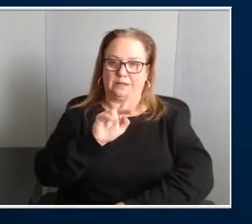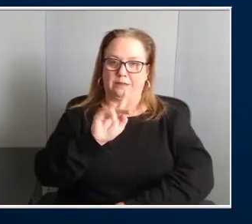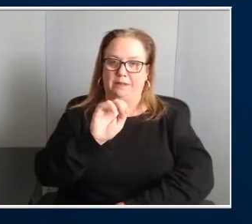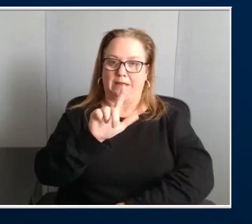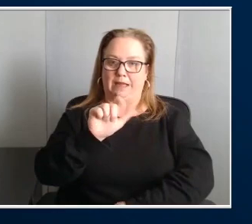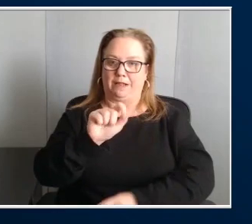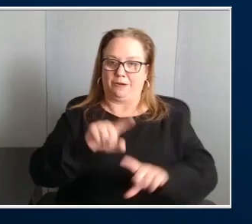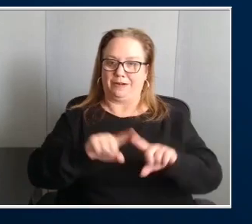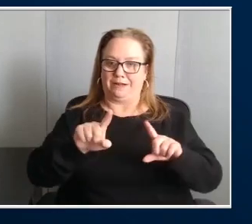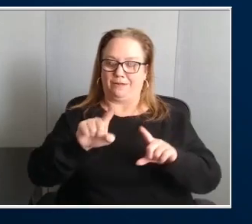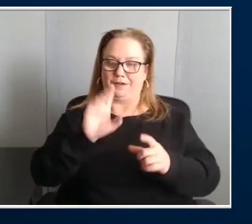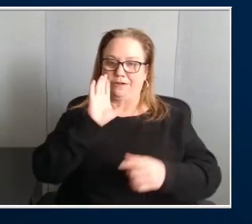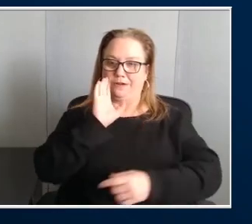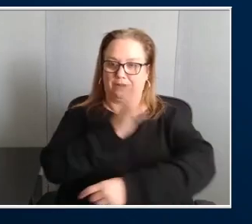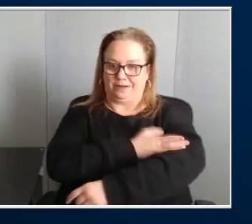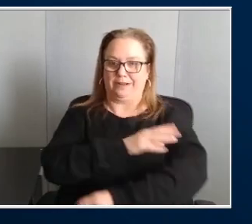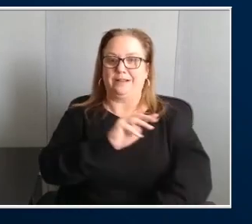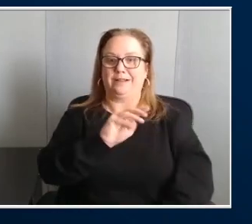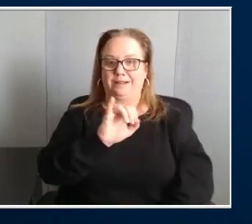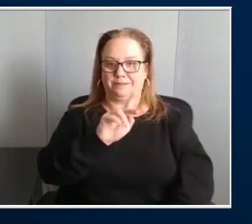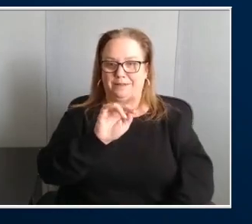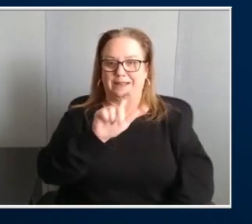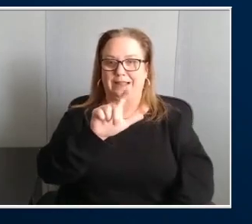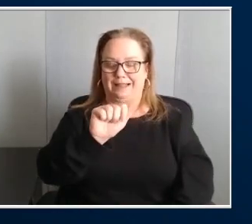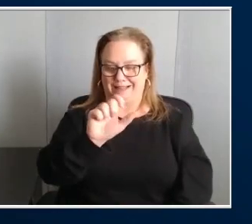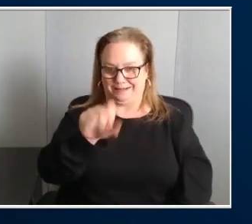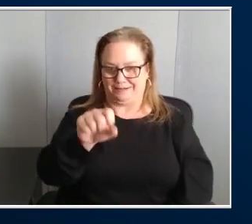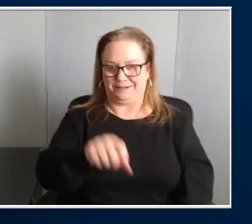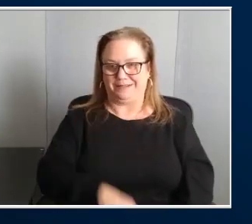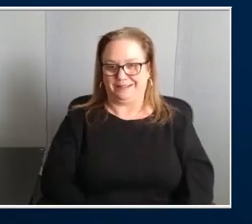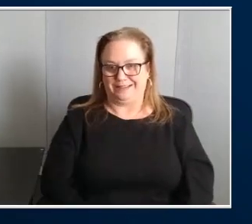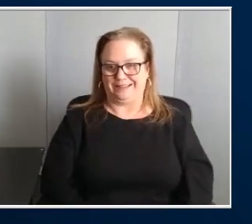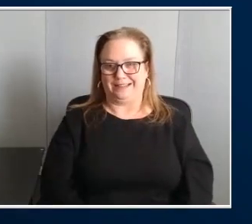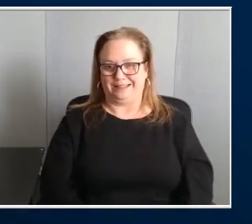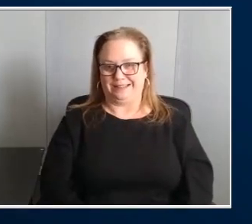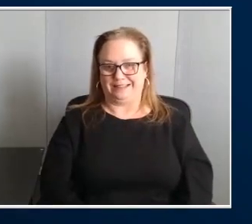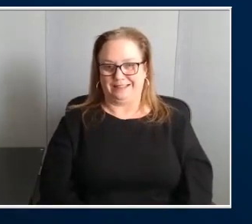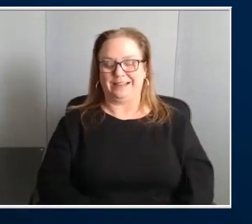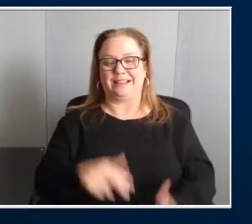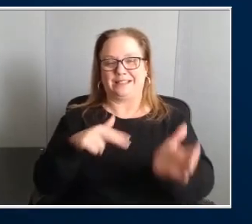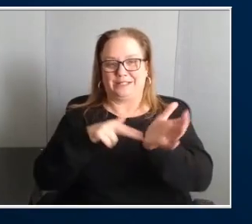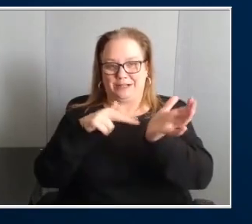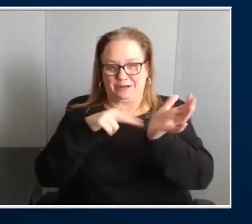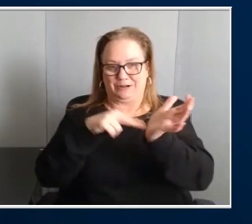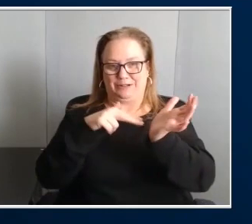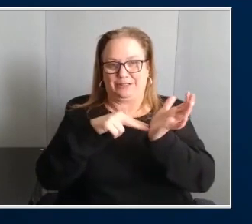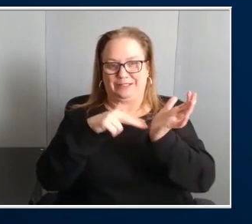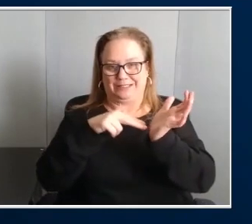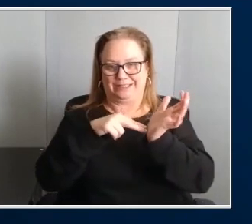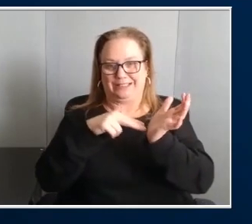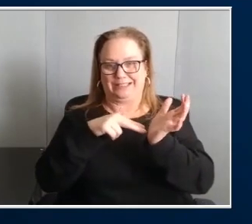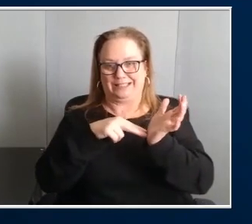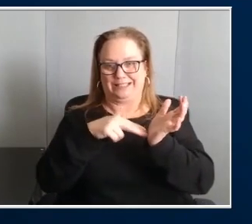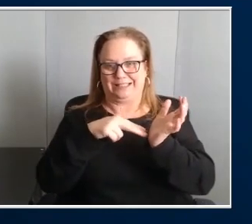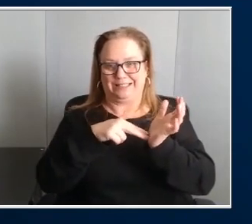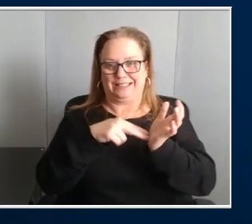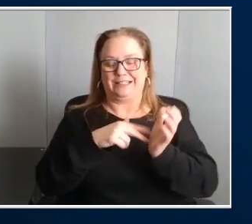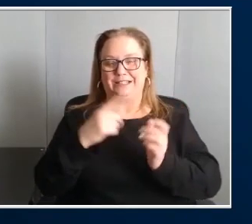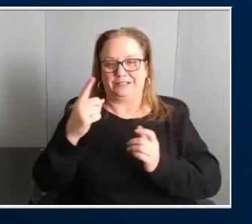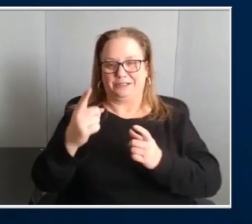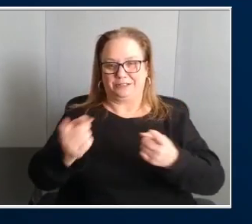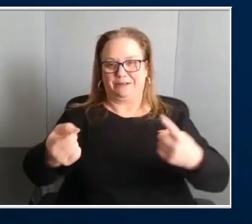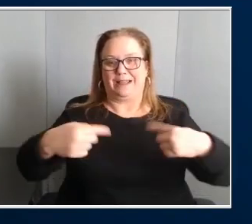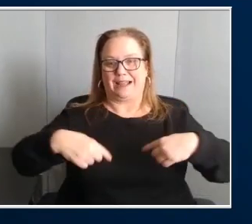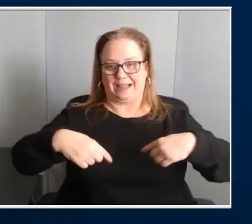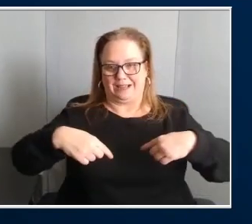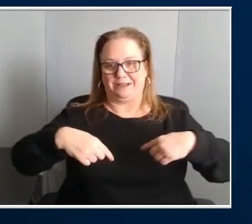daughter? That's Michaela. That's Michaela. Oh, all right. So she this was is the the one- nurse. Yeah. All right. She was the one That's- that